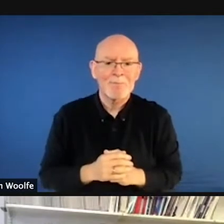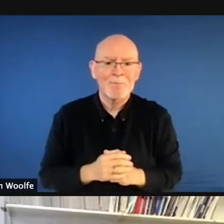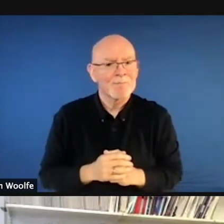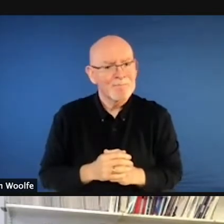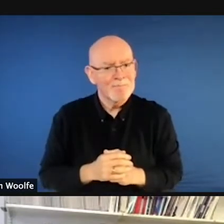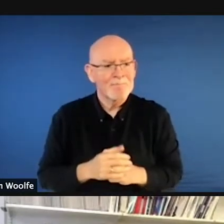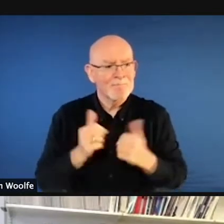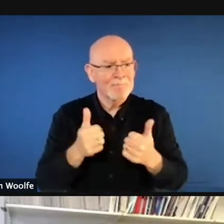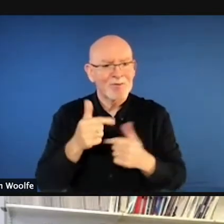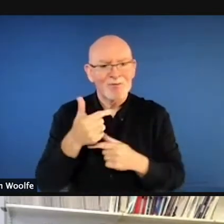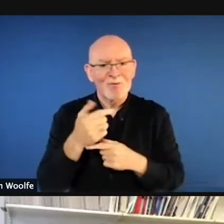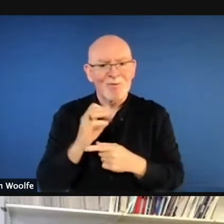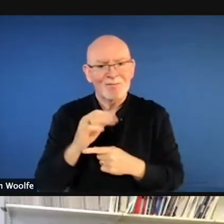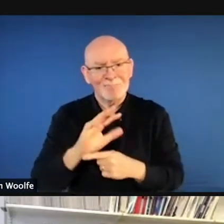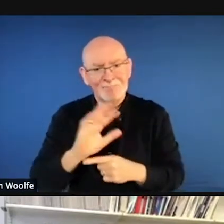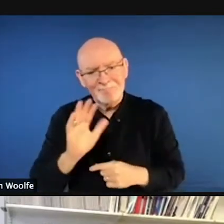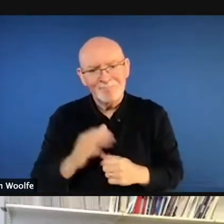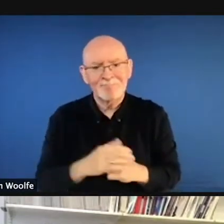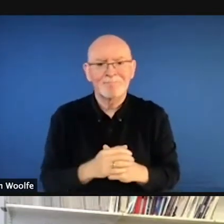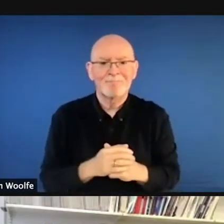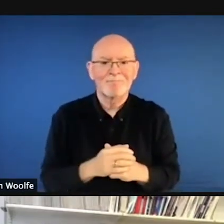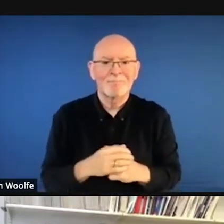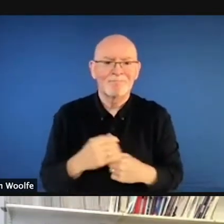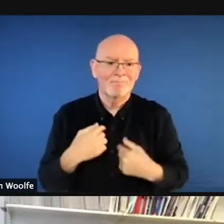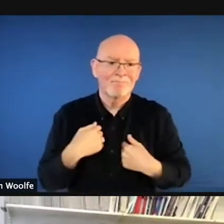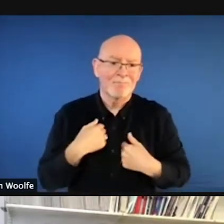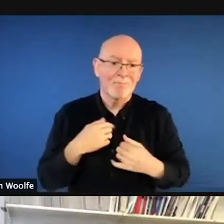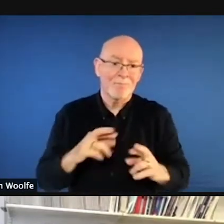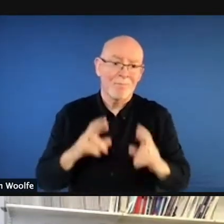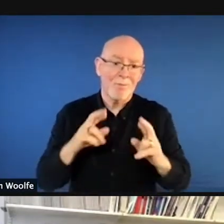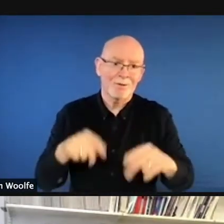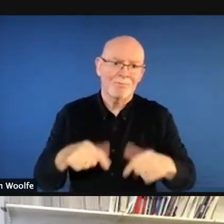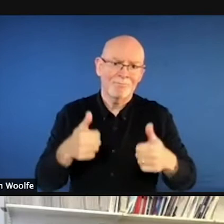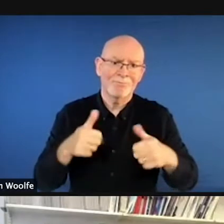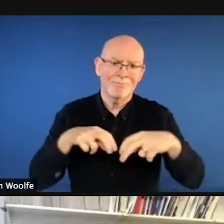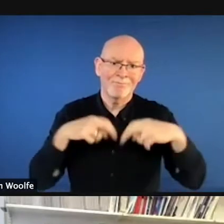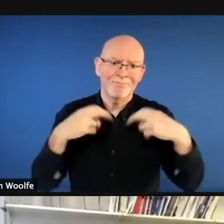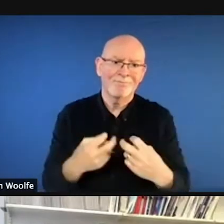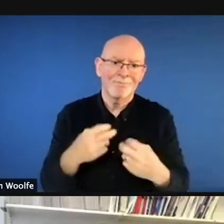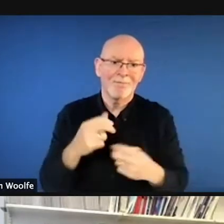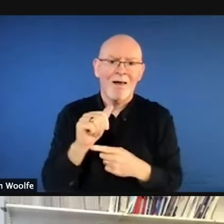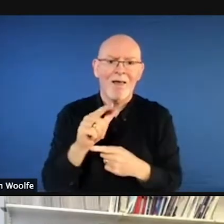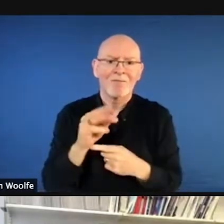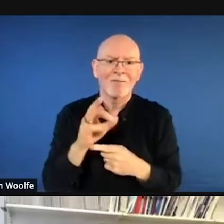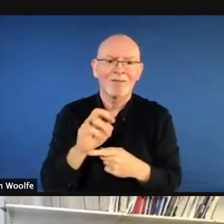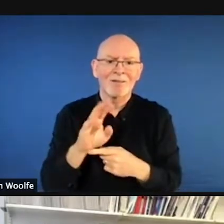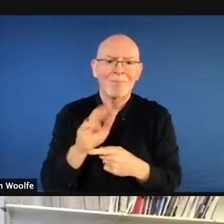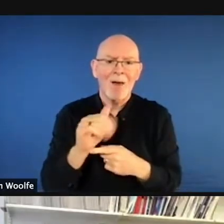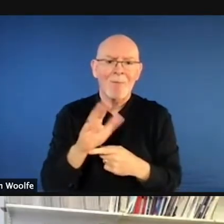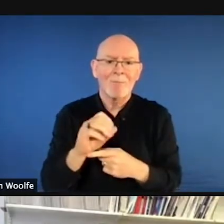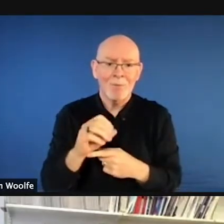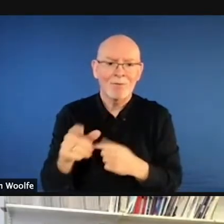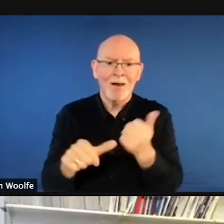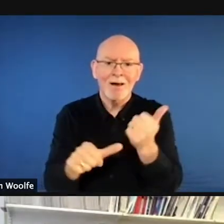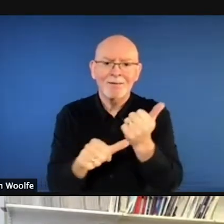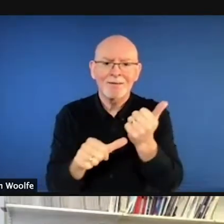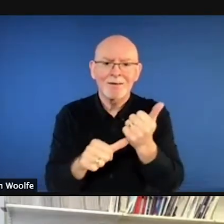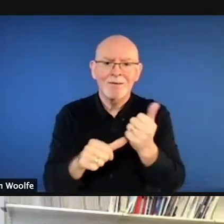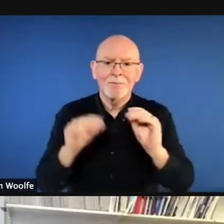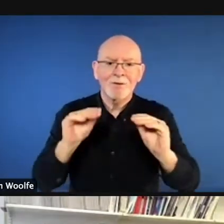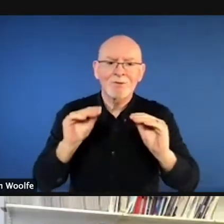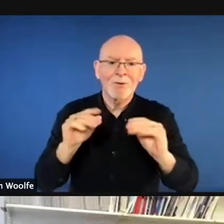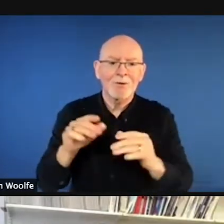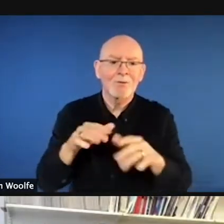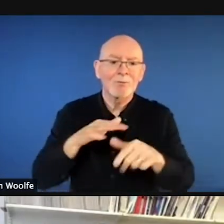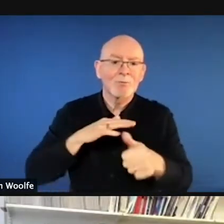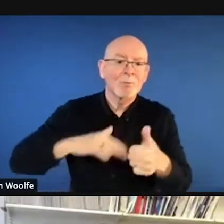Management Cluster Coordinator in Yemen. Great to have you with us, Roxandra. Thank you very much. Hello, everyone. Good